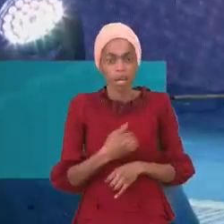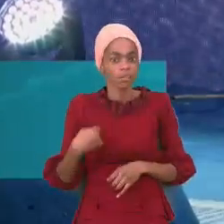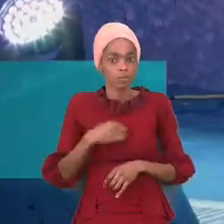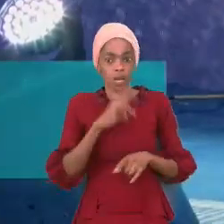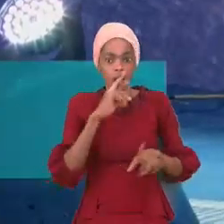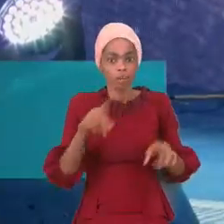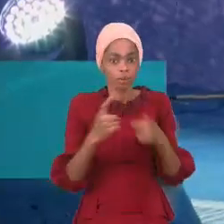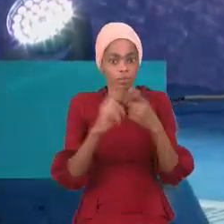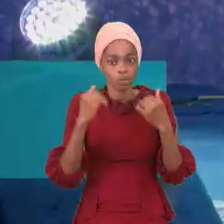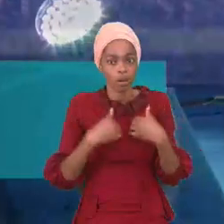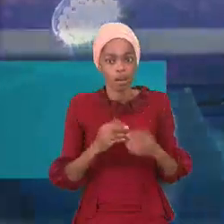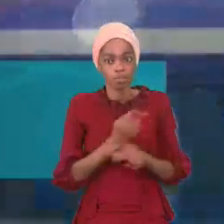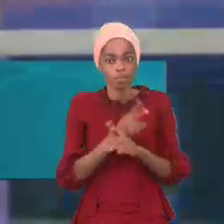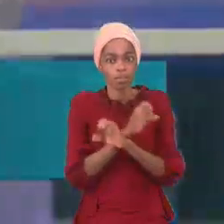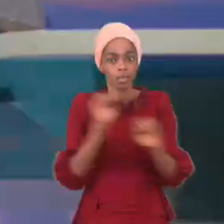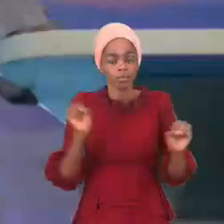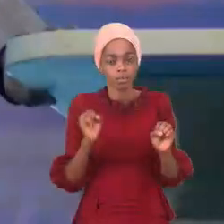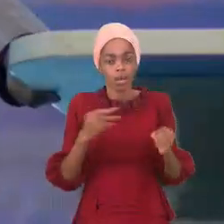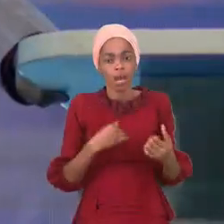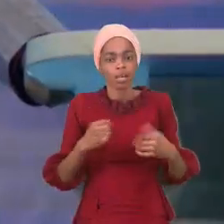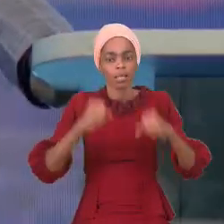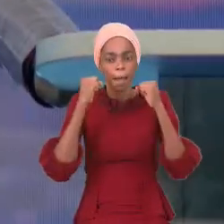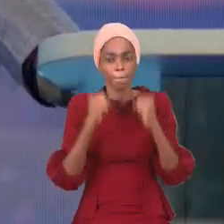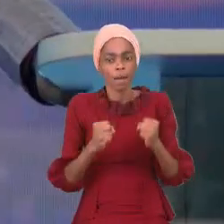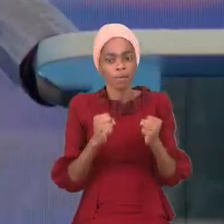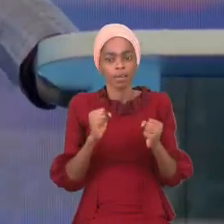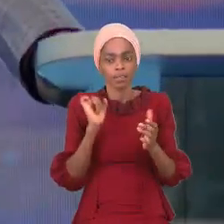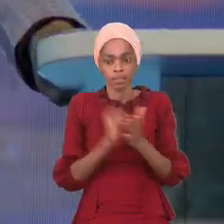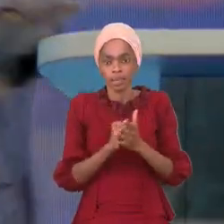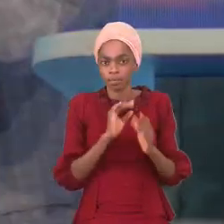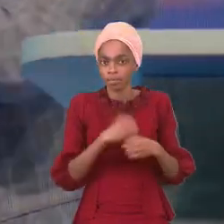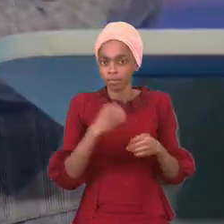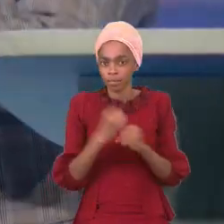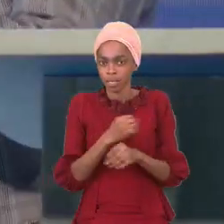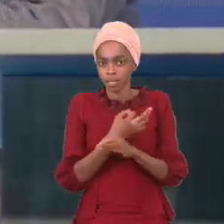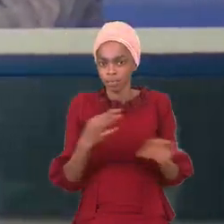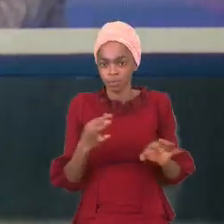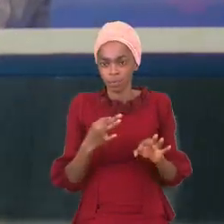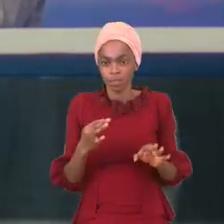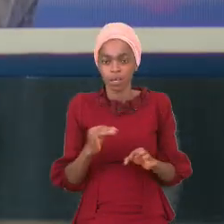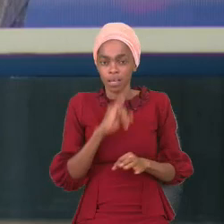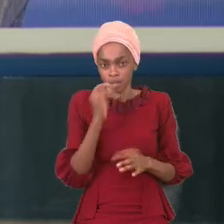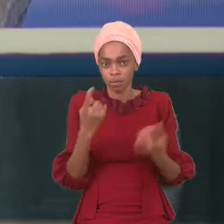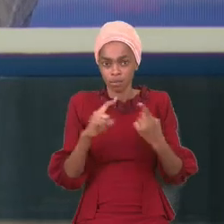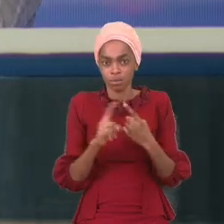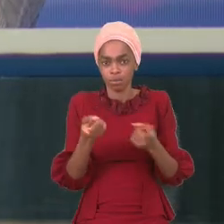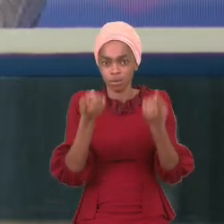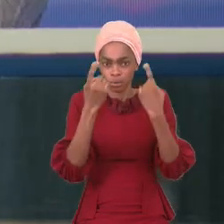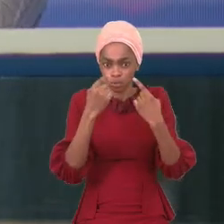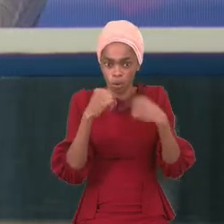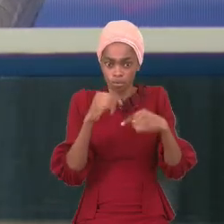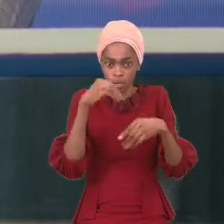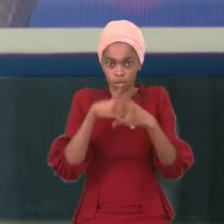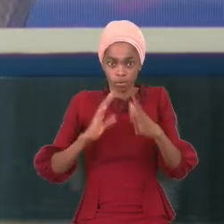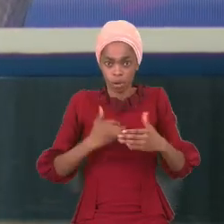have redemption, and the power that sets free is going to come in our lives